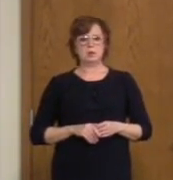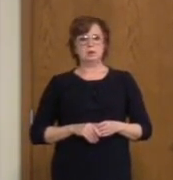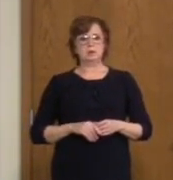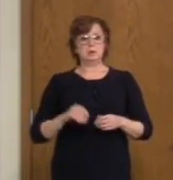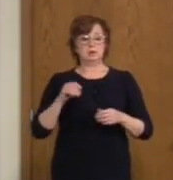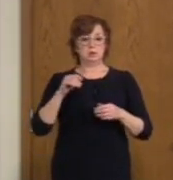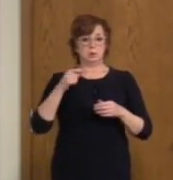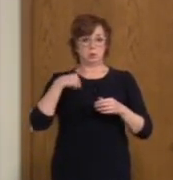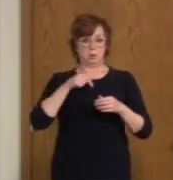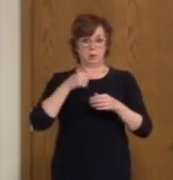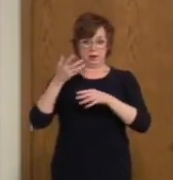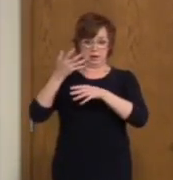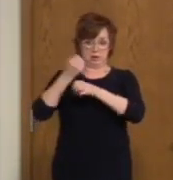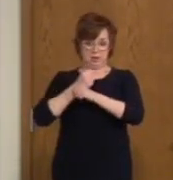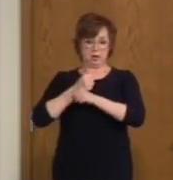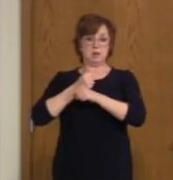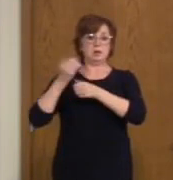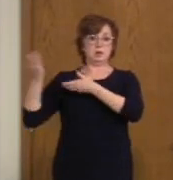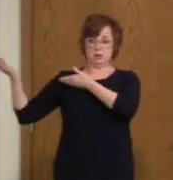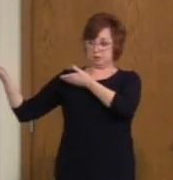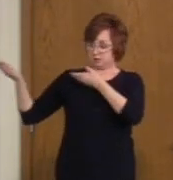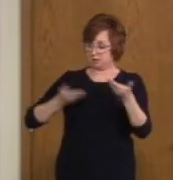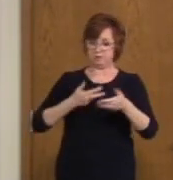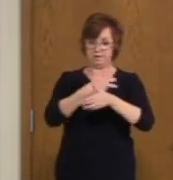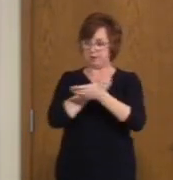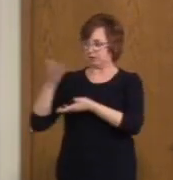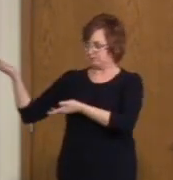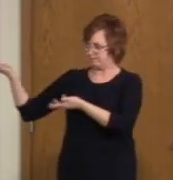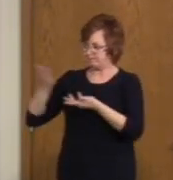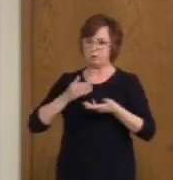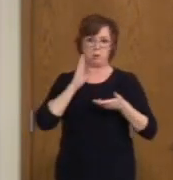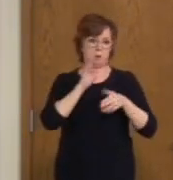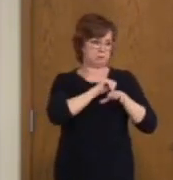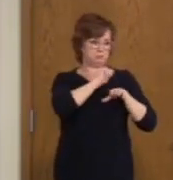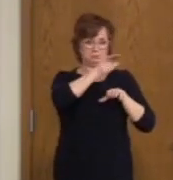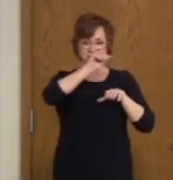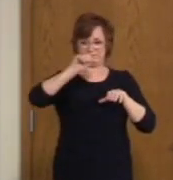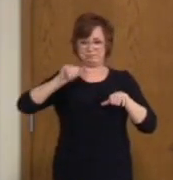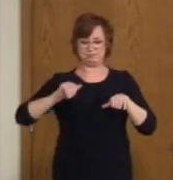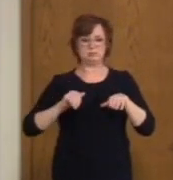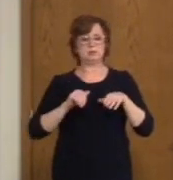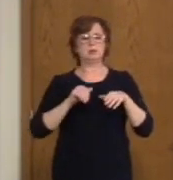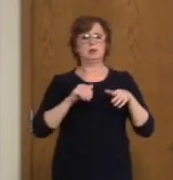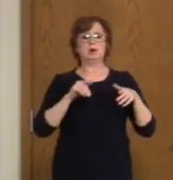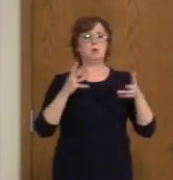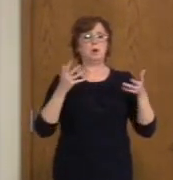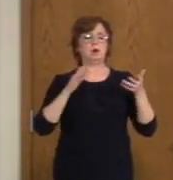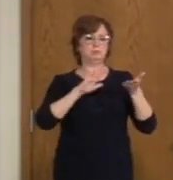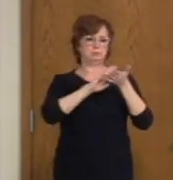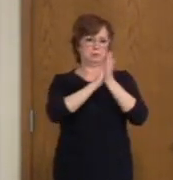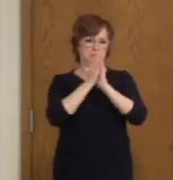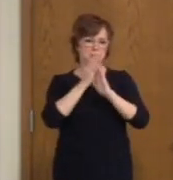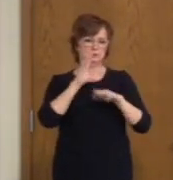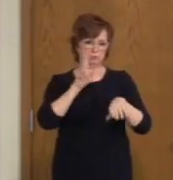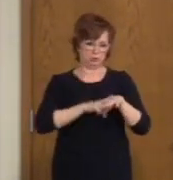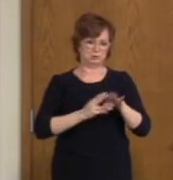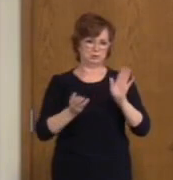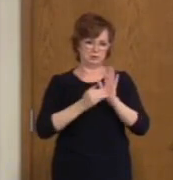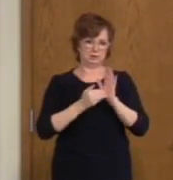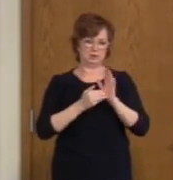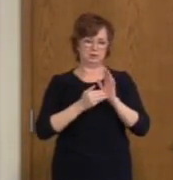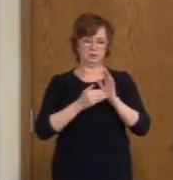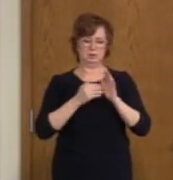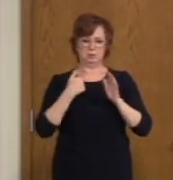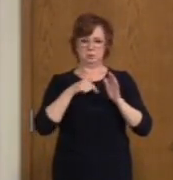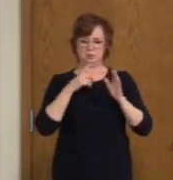province. That's our way through this pandemic. That's our way back to normal life, and we're going to do everything we can to ensure that Saskatchewan people have those